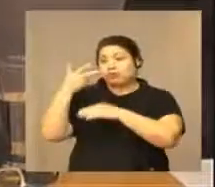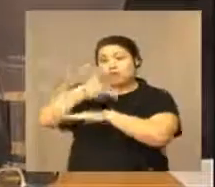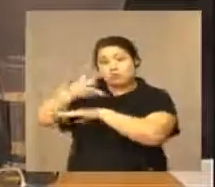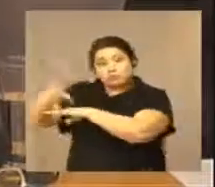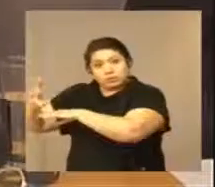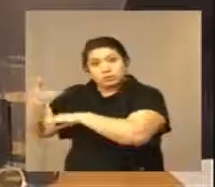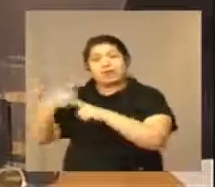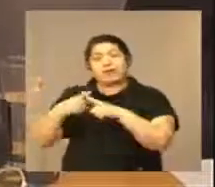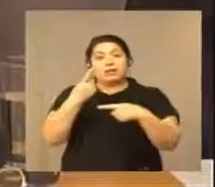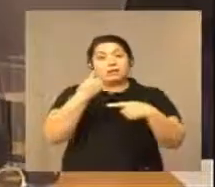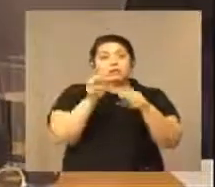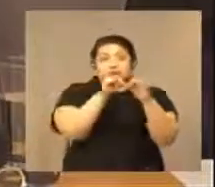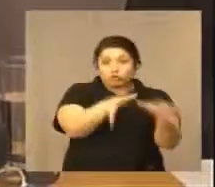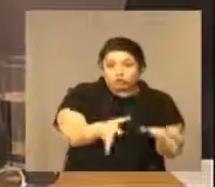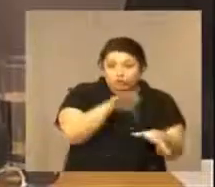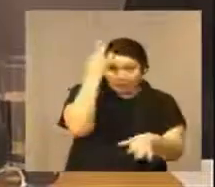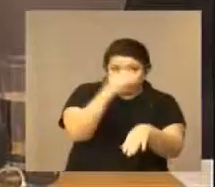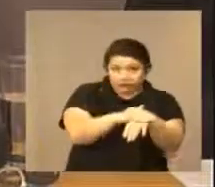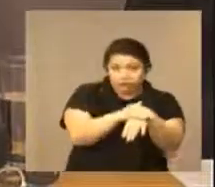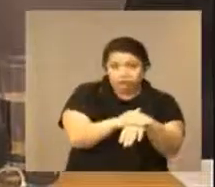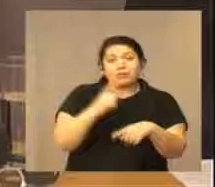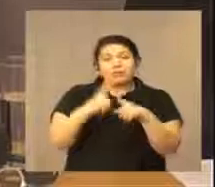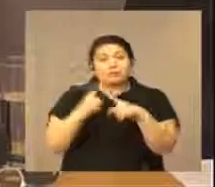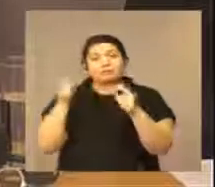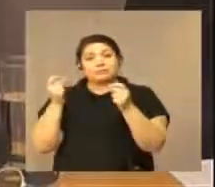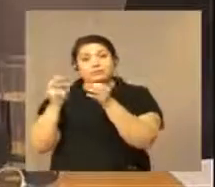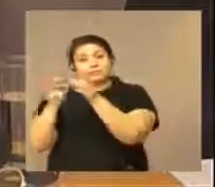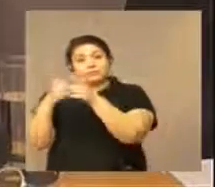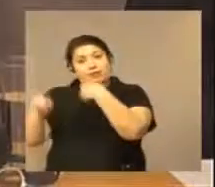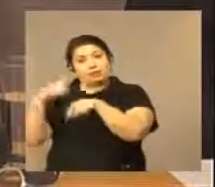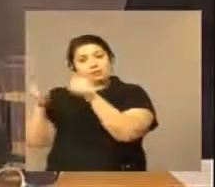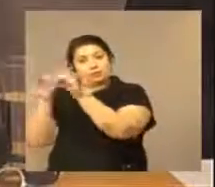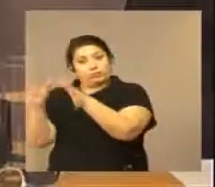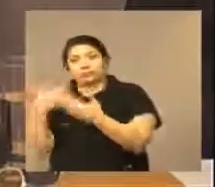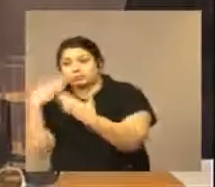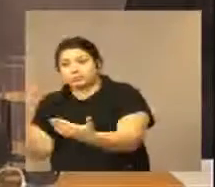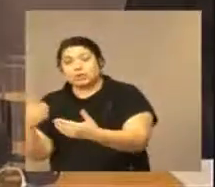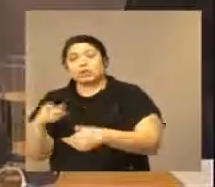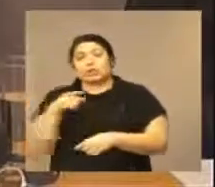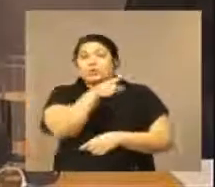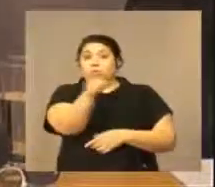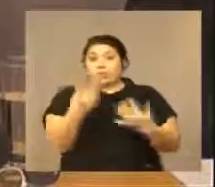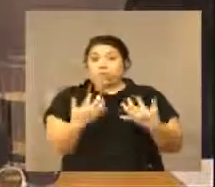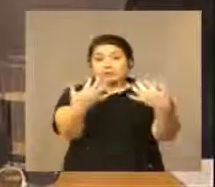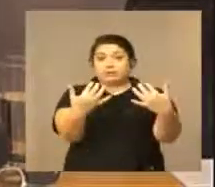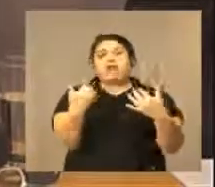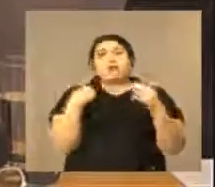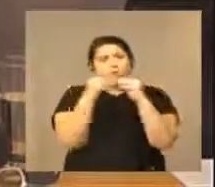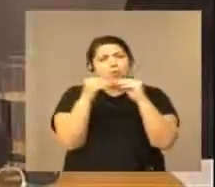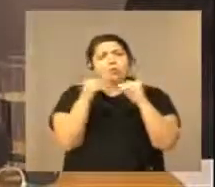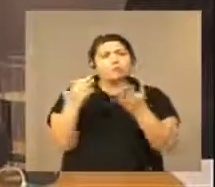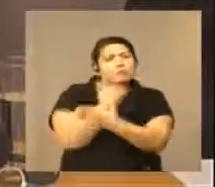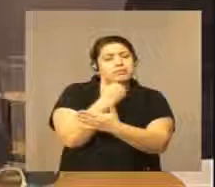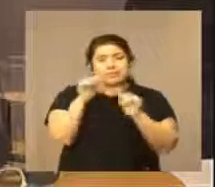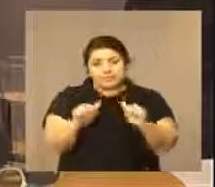our sign language and our interpreters. You have, as the audience, you have additional opportunities to provide comments